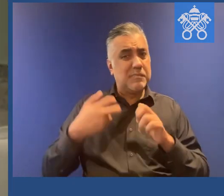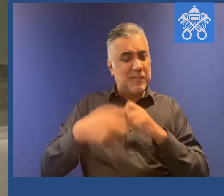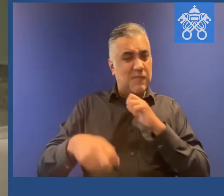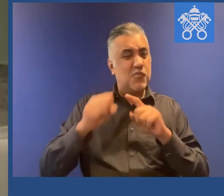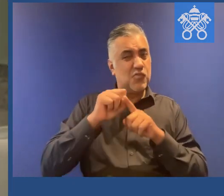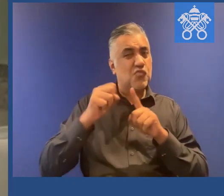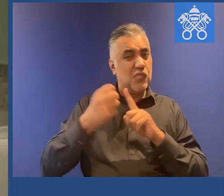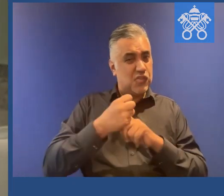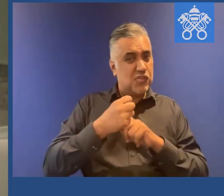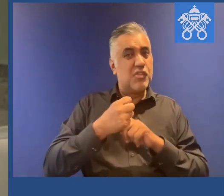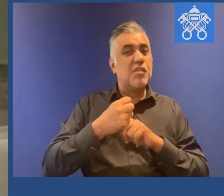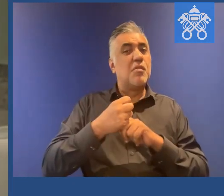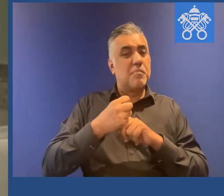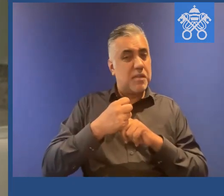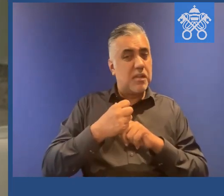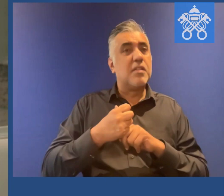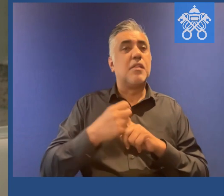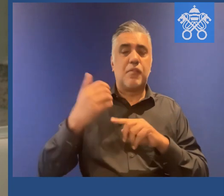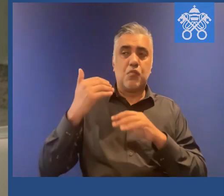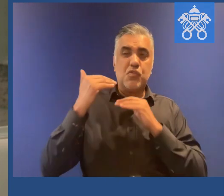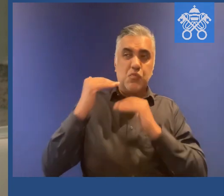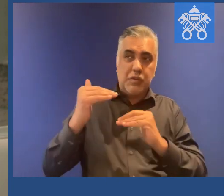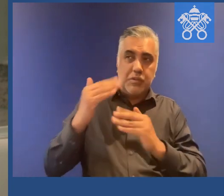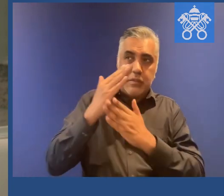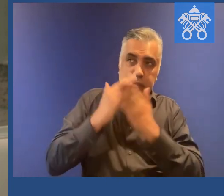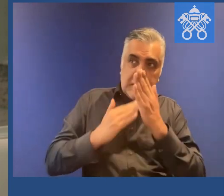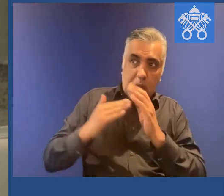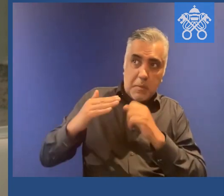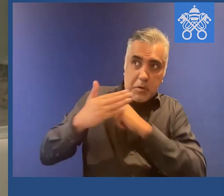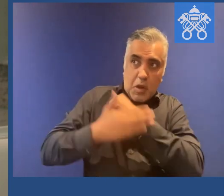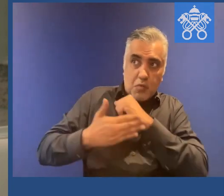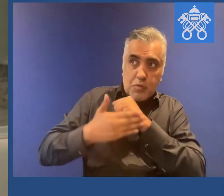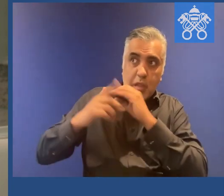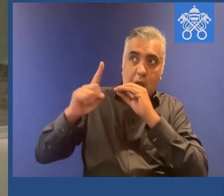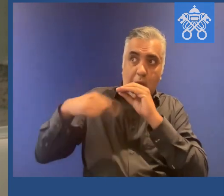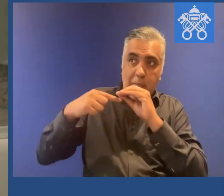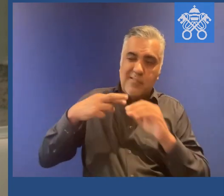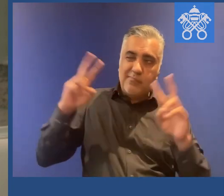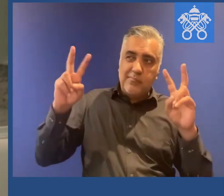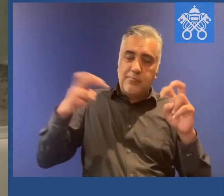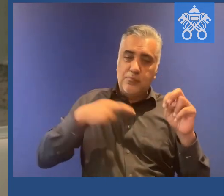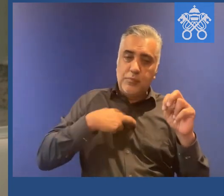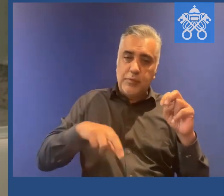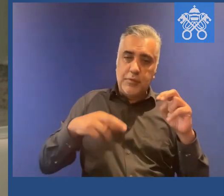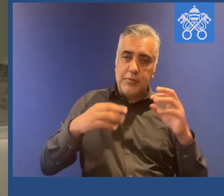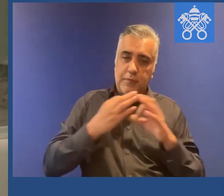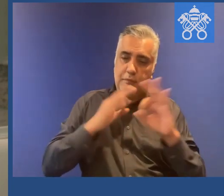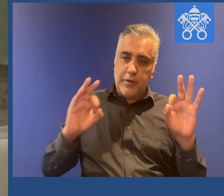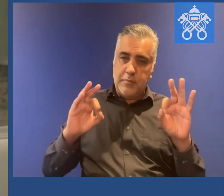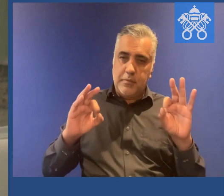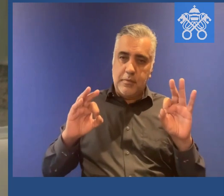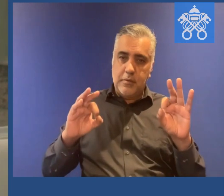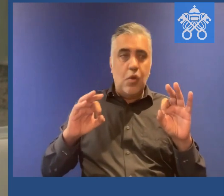conditions because of the restrictions in some countries regarding religious freedom,